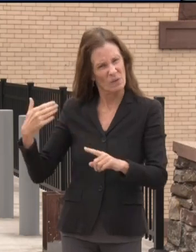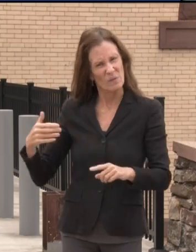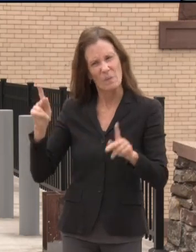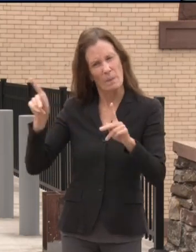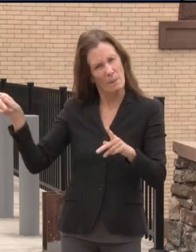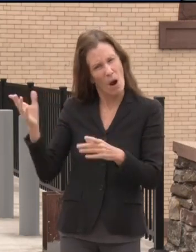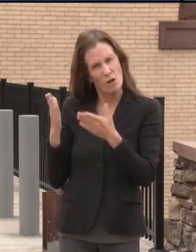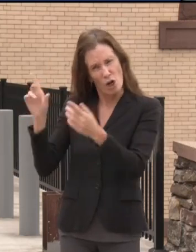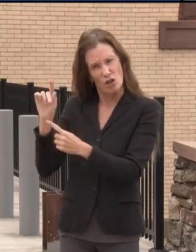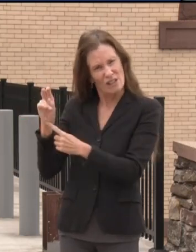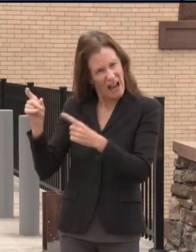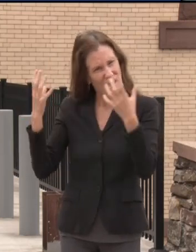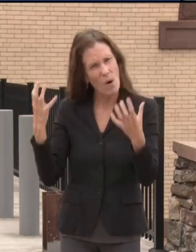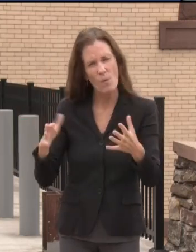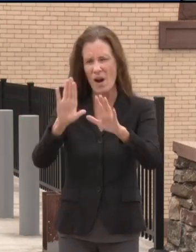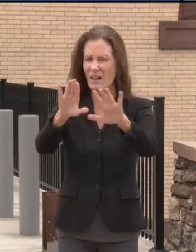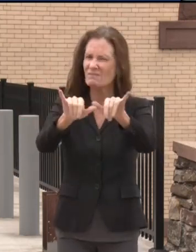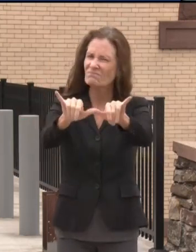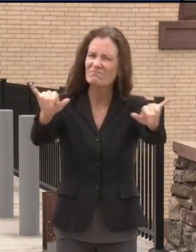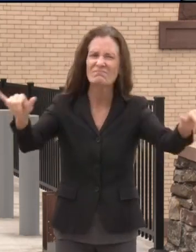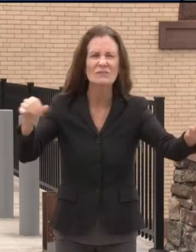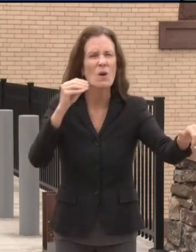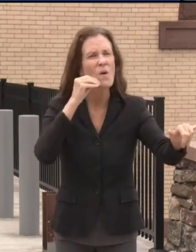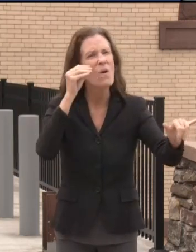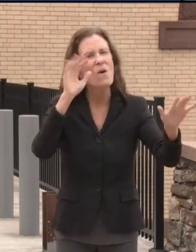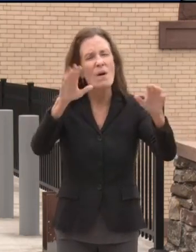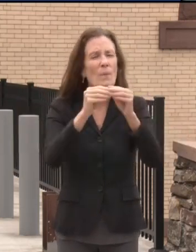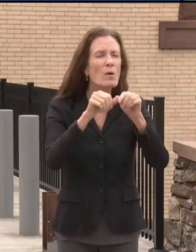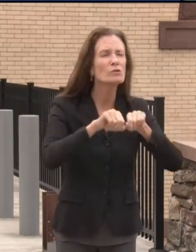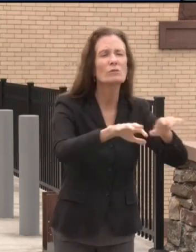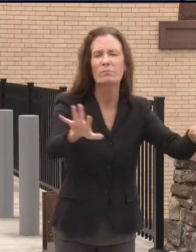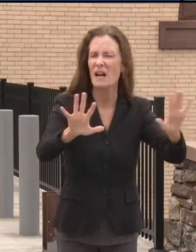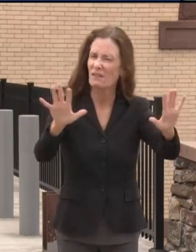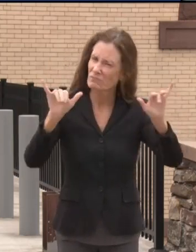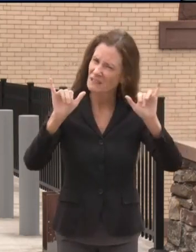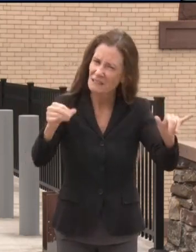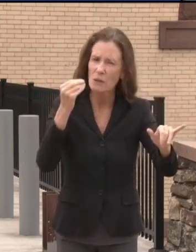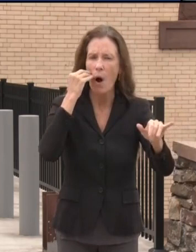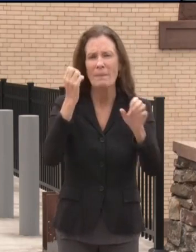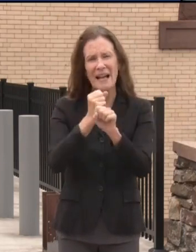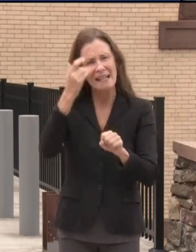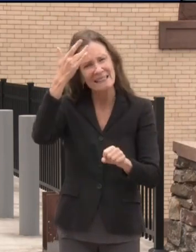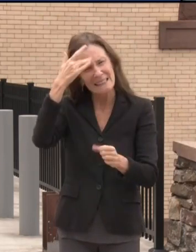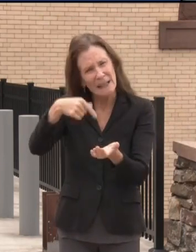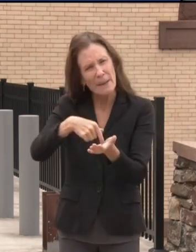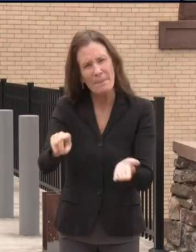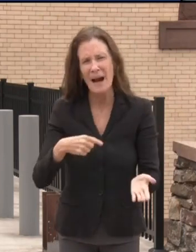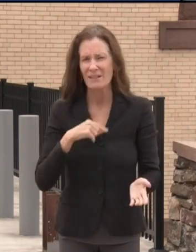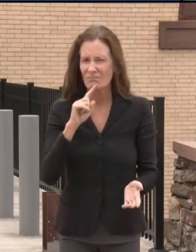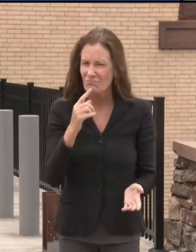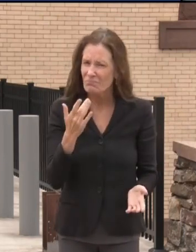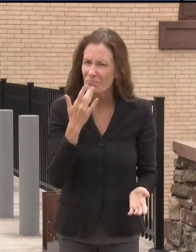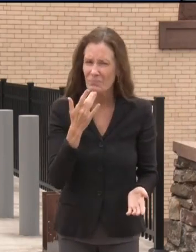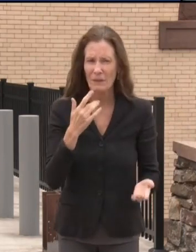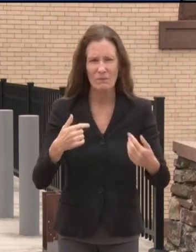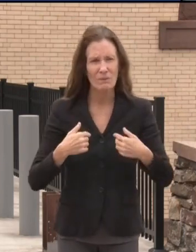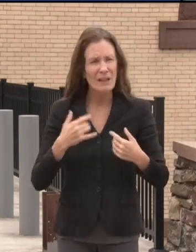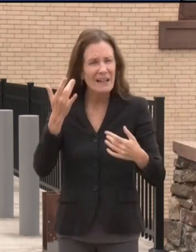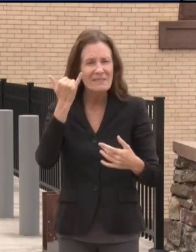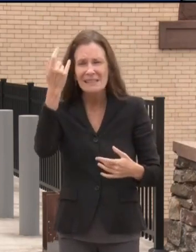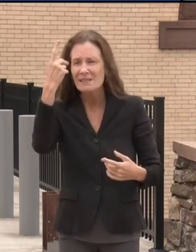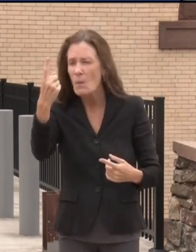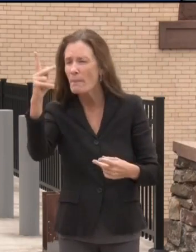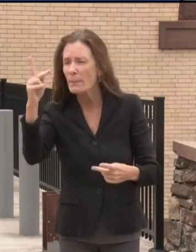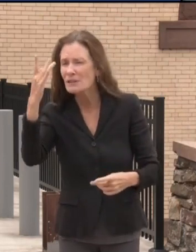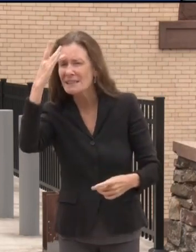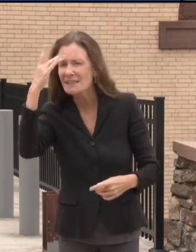office. Other employers found during the pandemic, if somebody came to work and they said, "Do you have somebody who's sick at home? Should you be here or should you